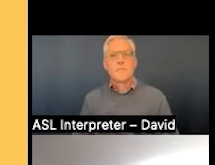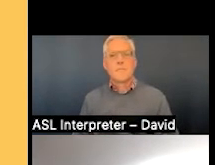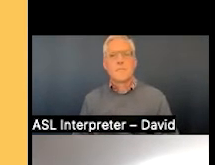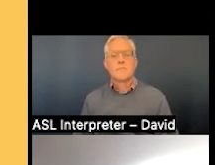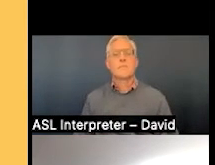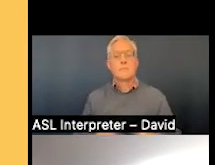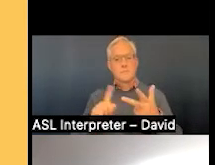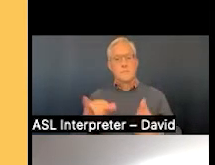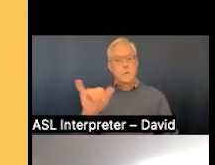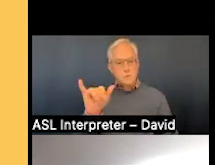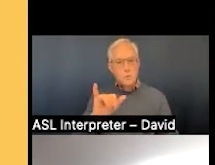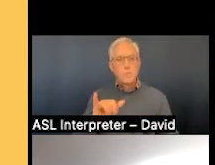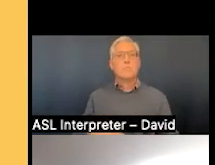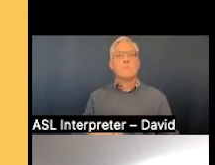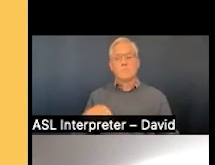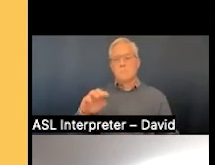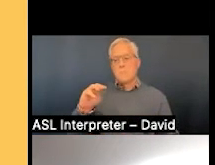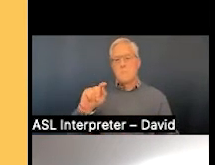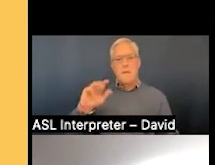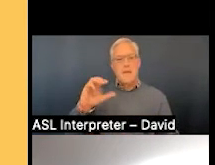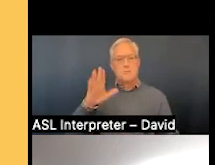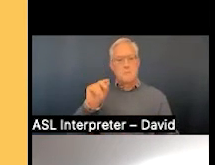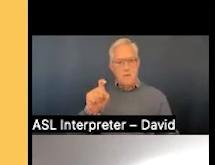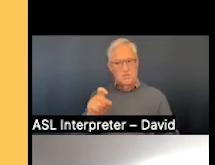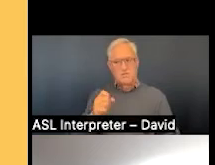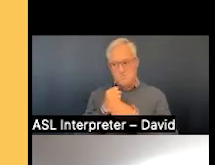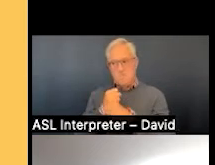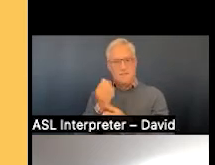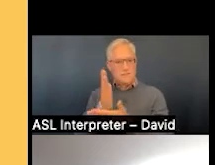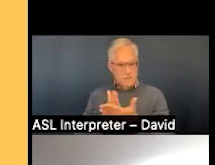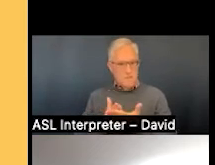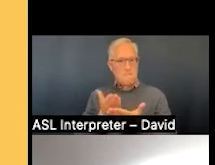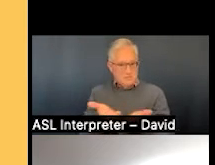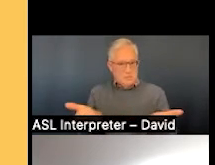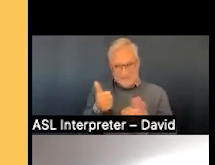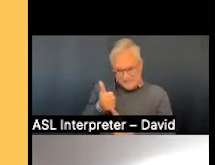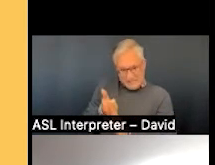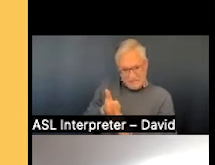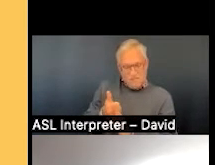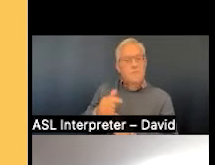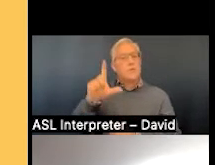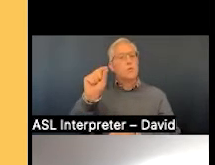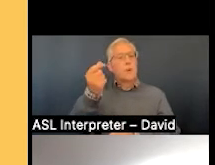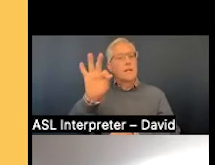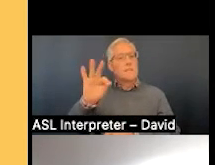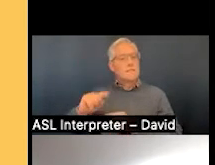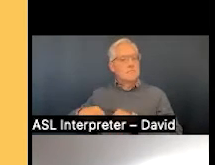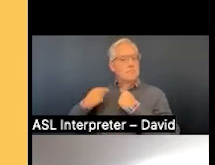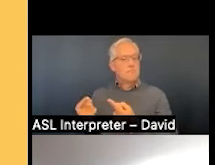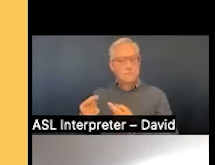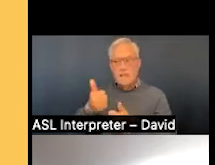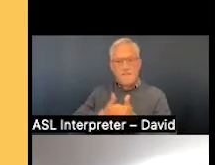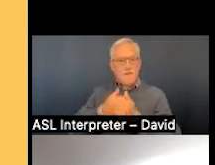range of materials that Matchbox have created for their own events, because since 2019, every screening or festival we